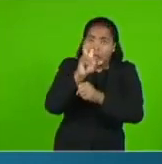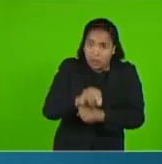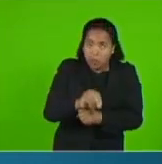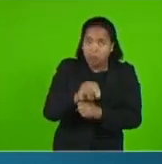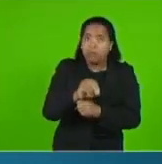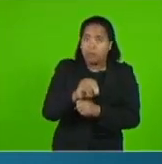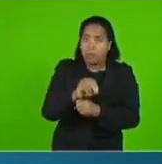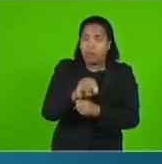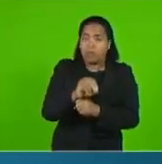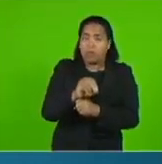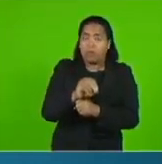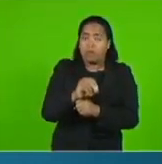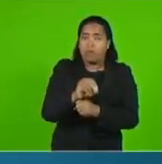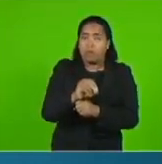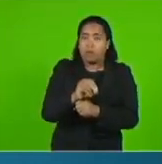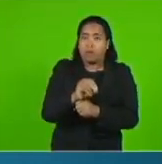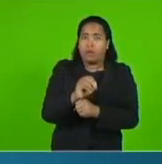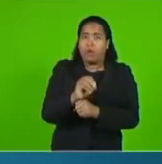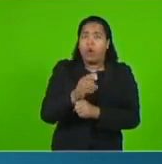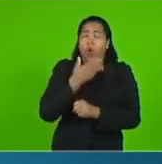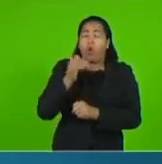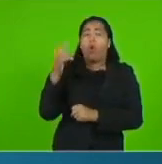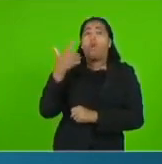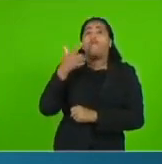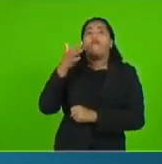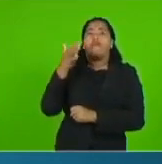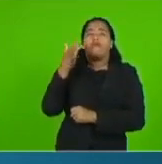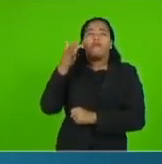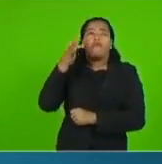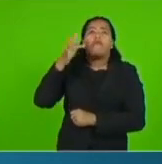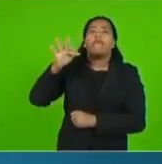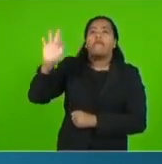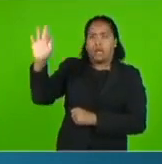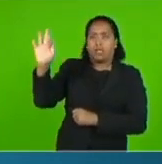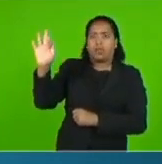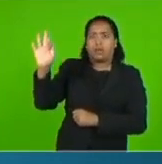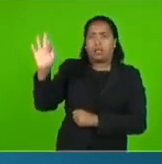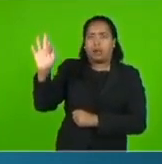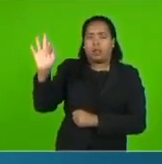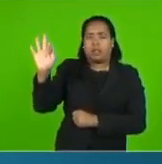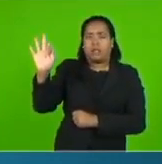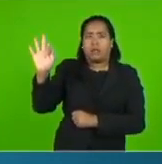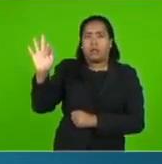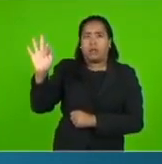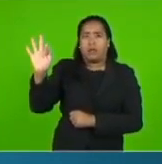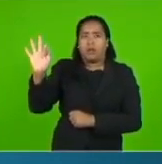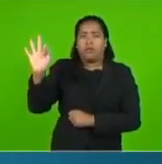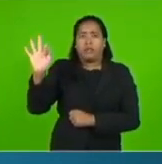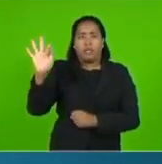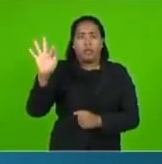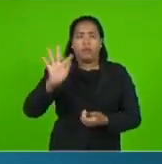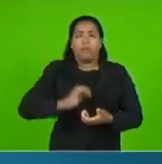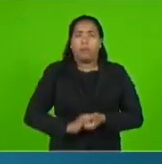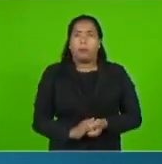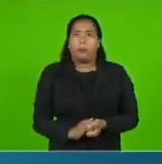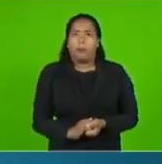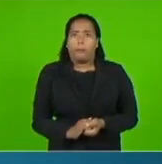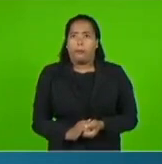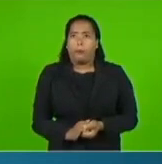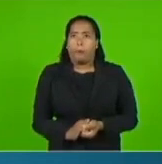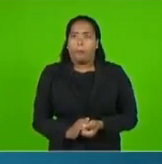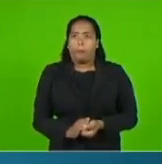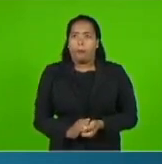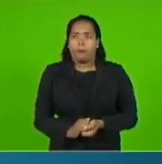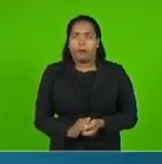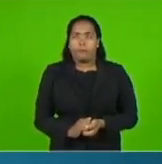made for 50 years by the French researcher Jacques Cousteau, that made on board of